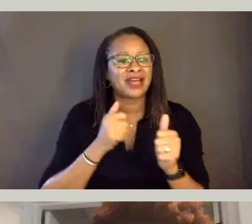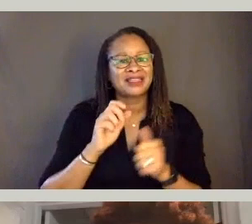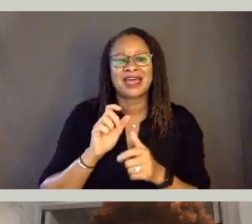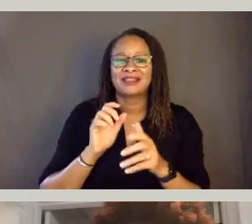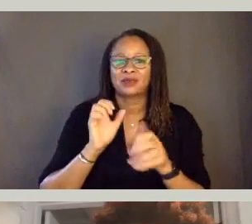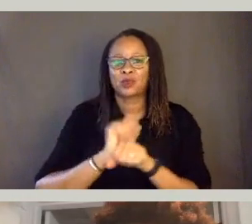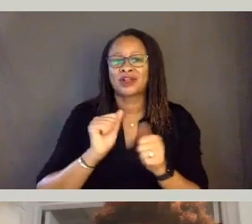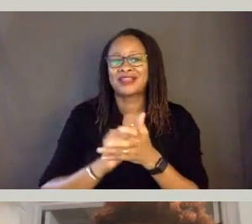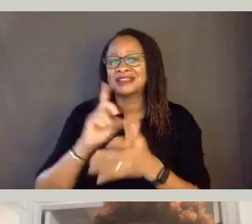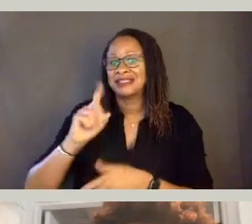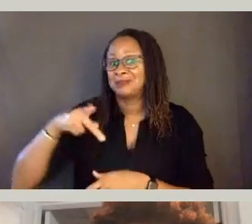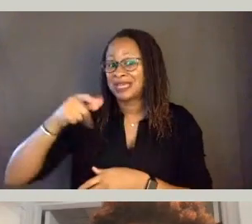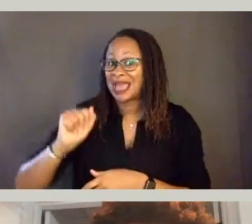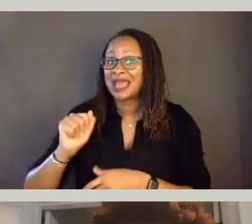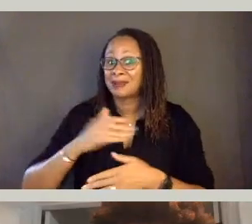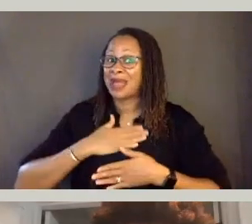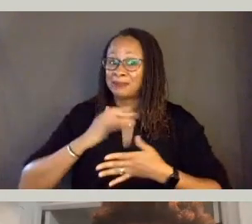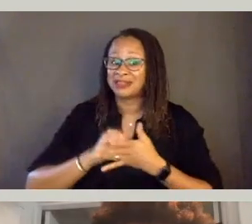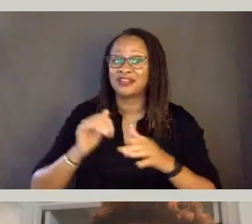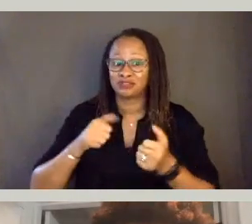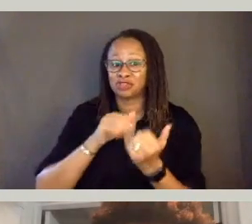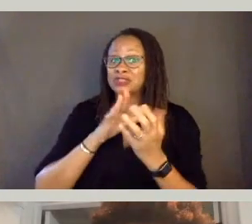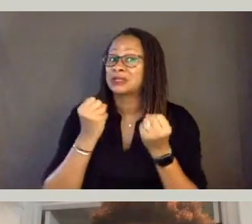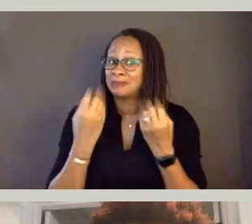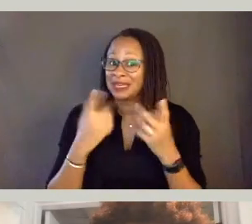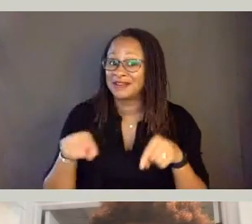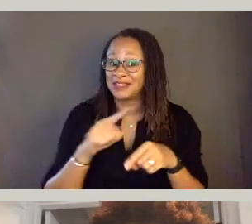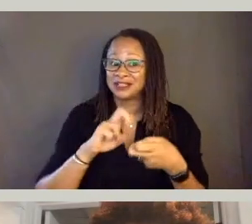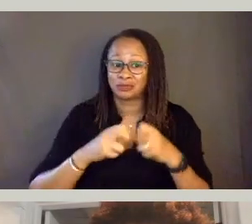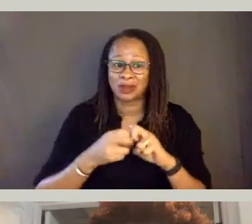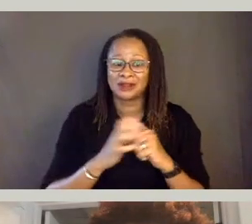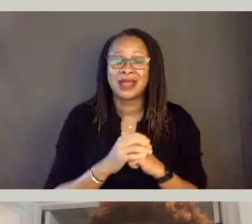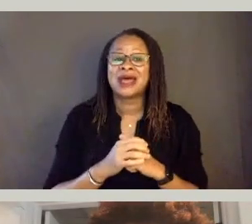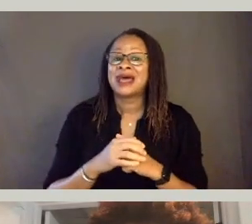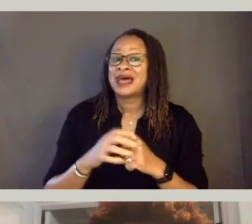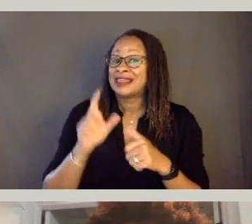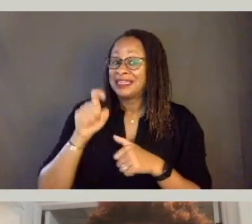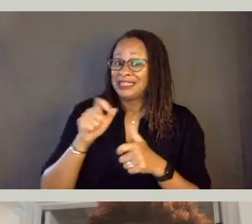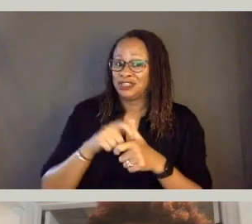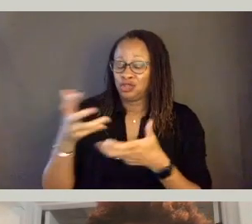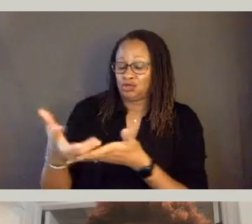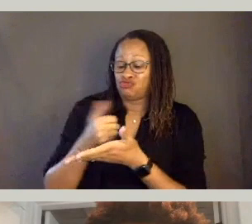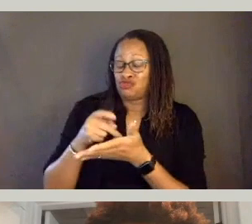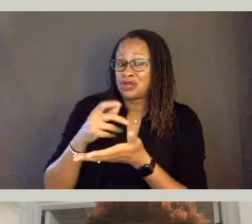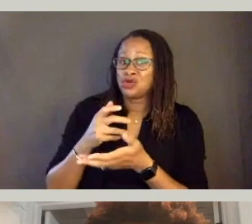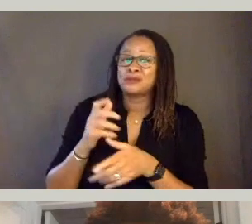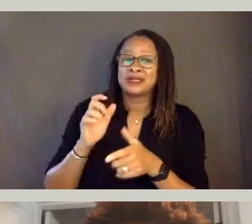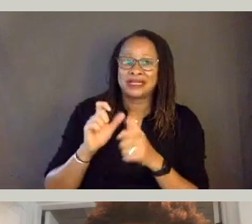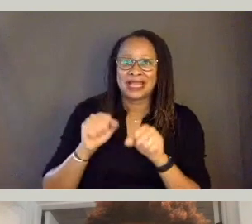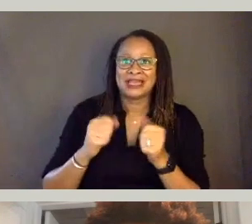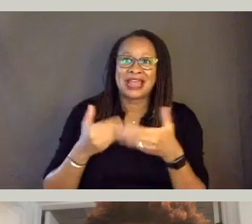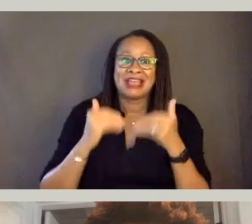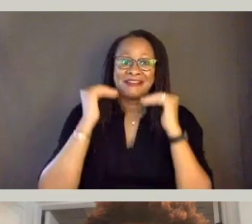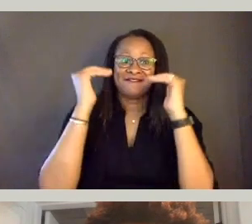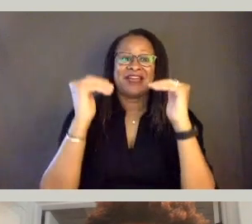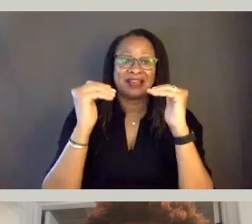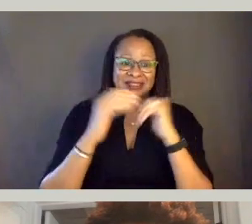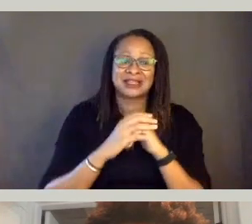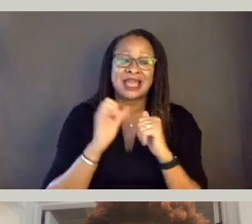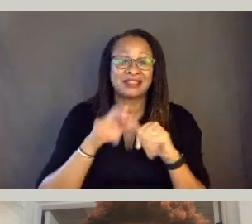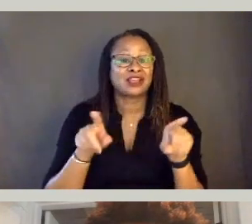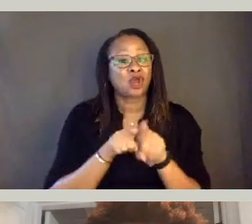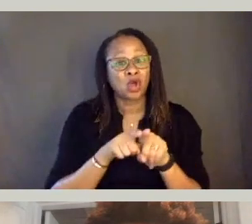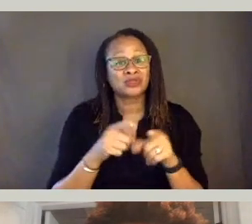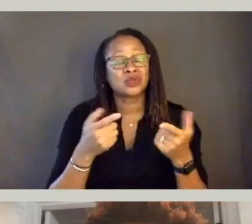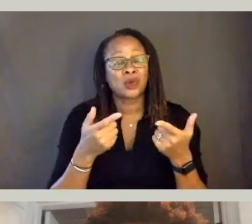lot of this. And that, you know, the need to recoup, you know, can influence filmmaking in ways that advance damaging narratives. You know,